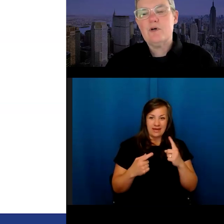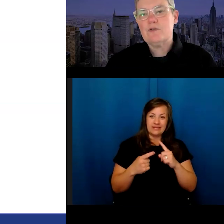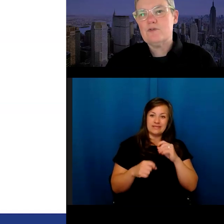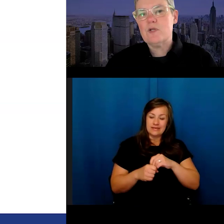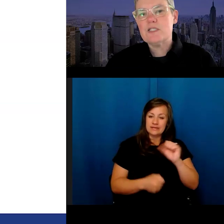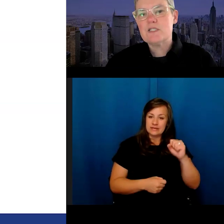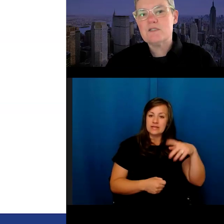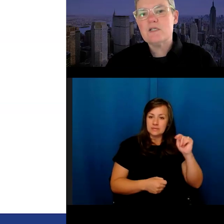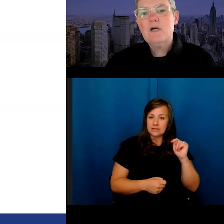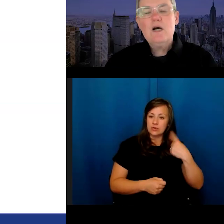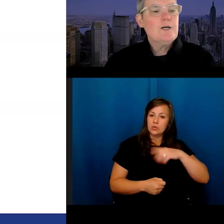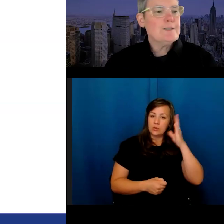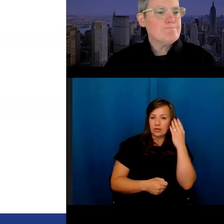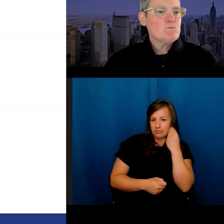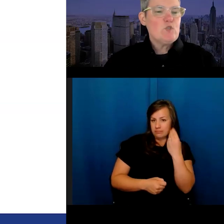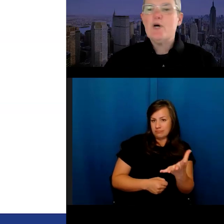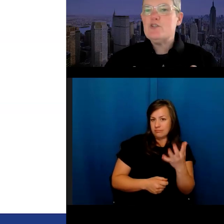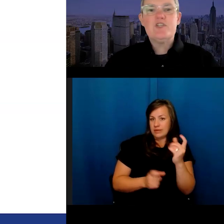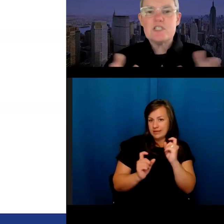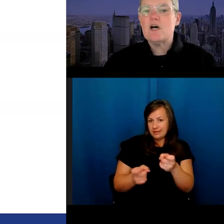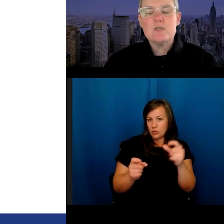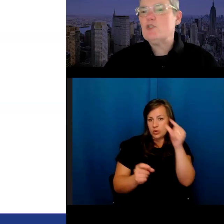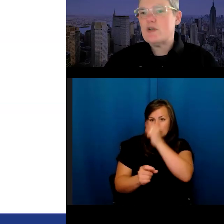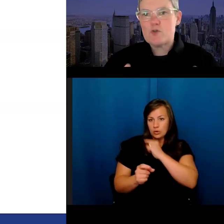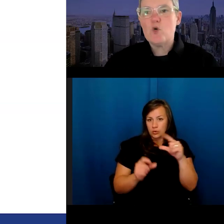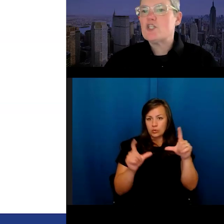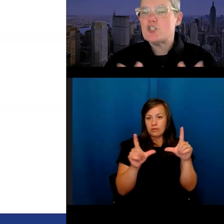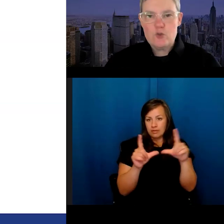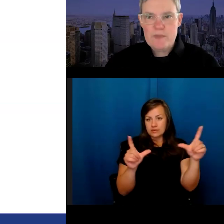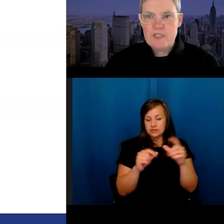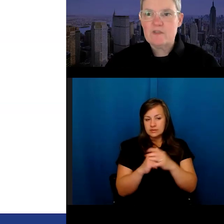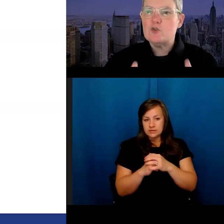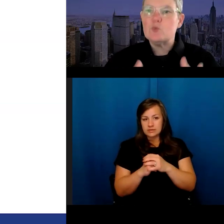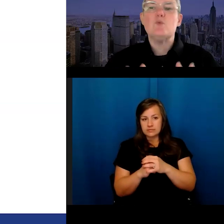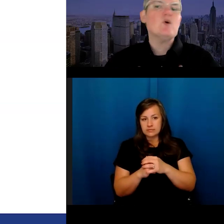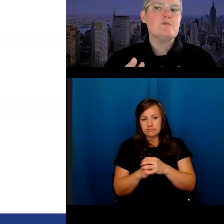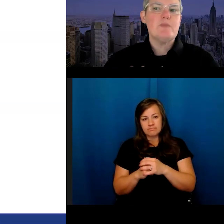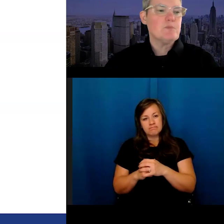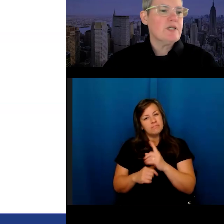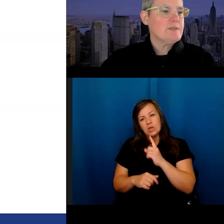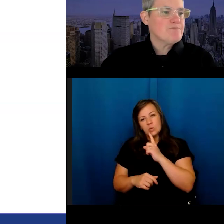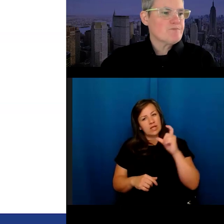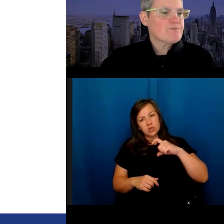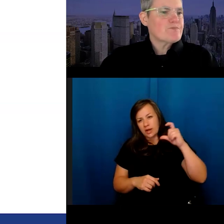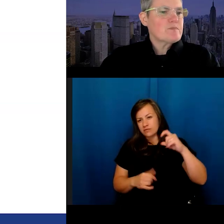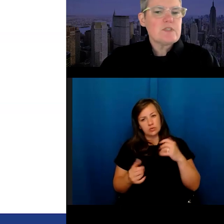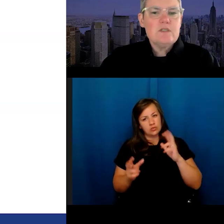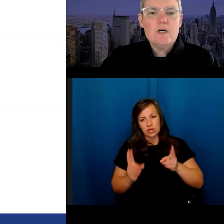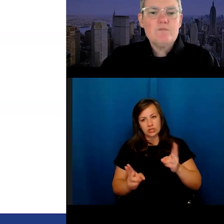with a Google license. But this is not something you have to rush and do immediately. You really want to make a plan.